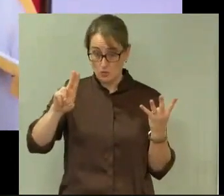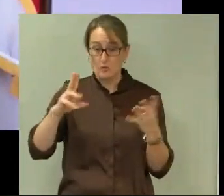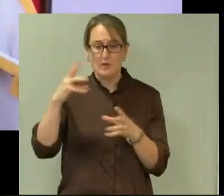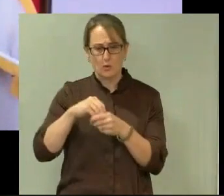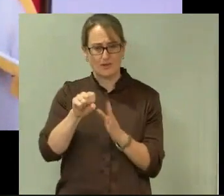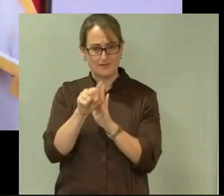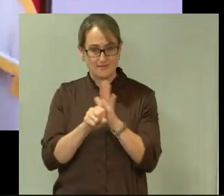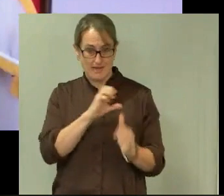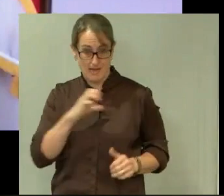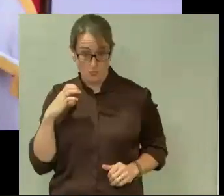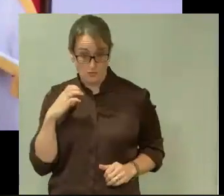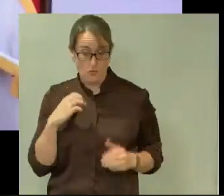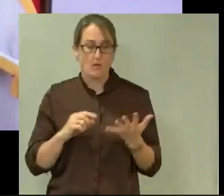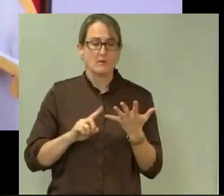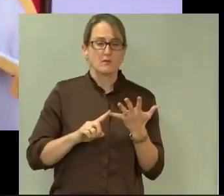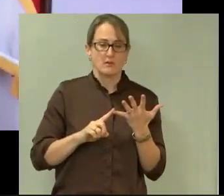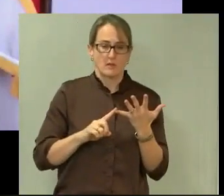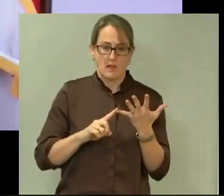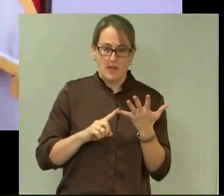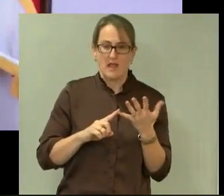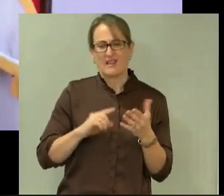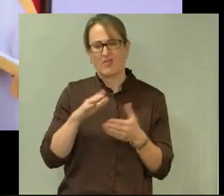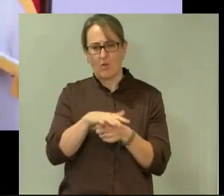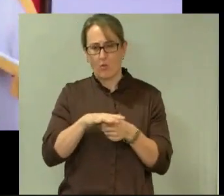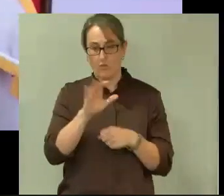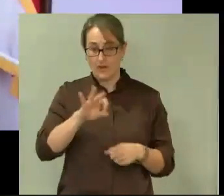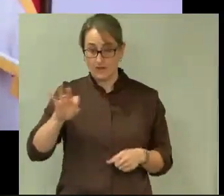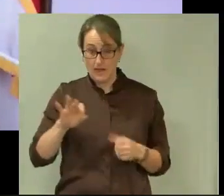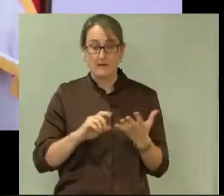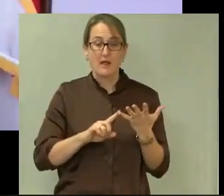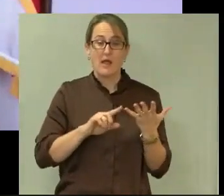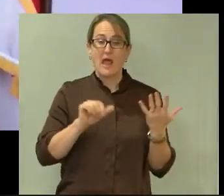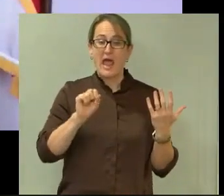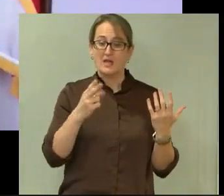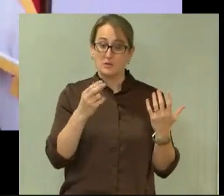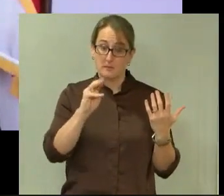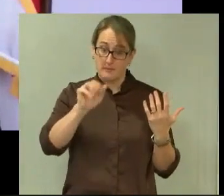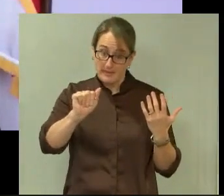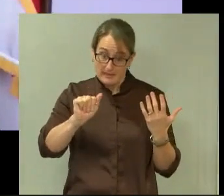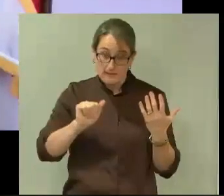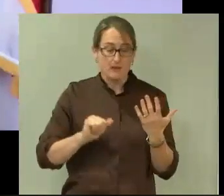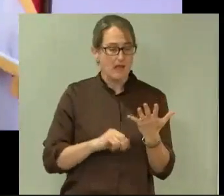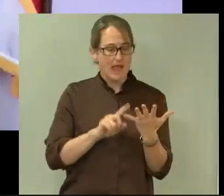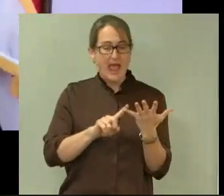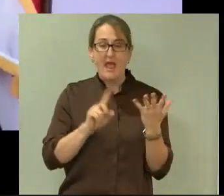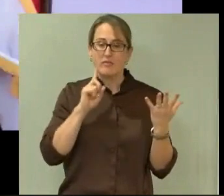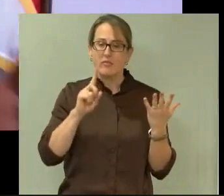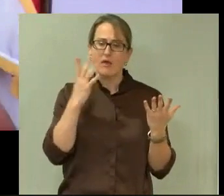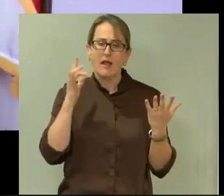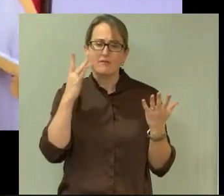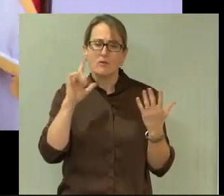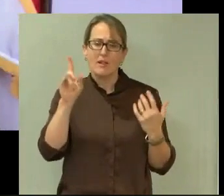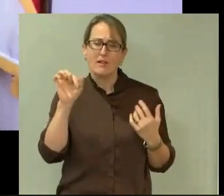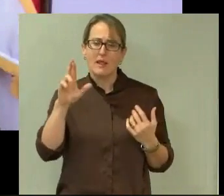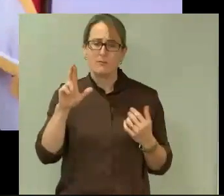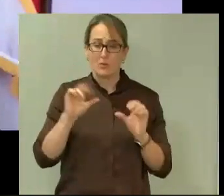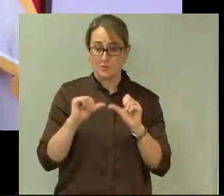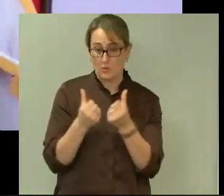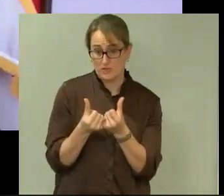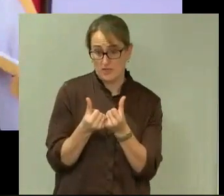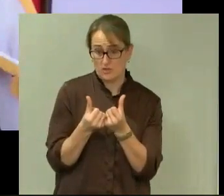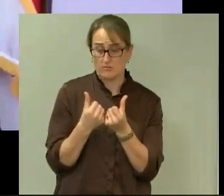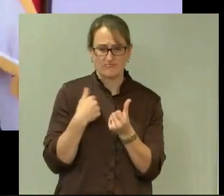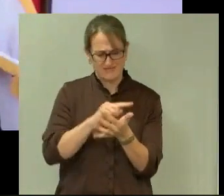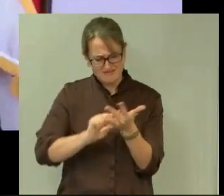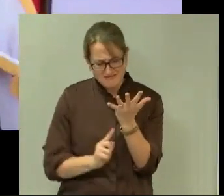Council and Local 99, ASME, and the California Labor Federation. We've had a number of associations